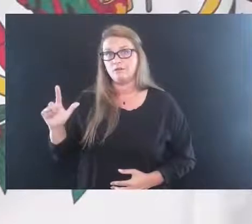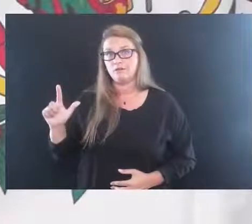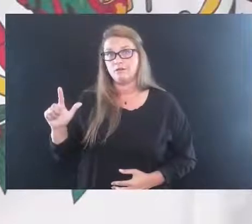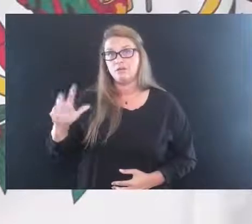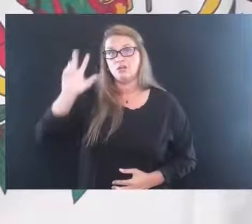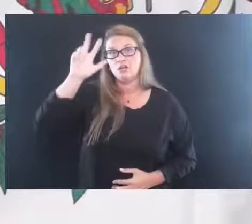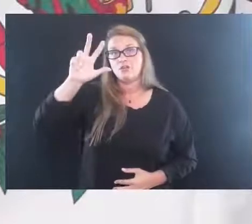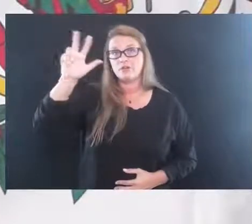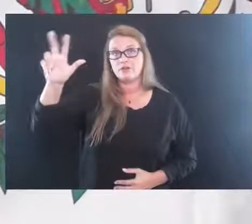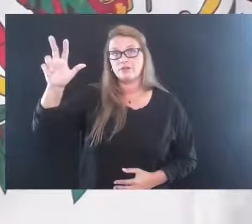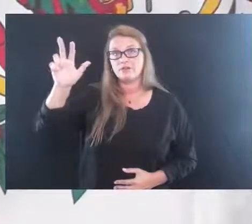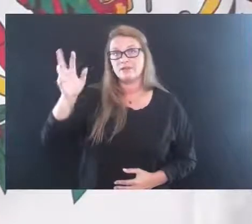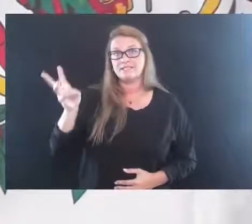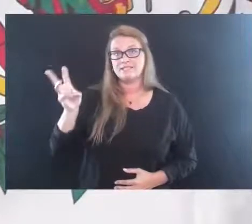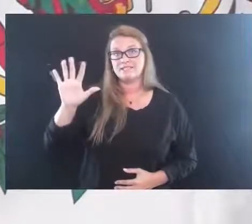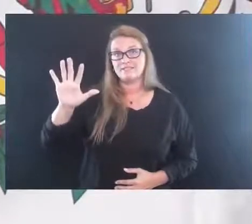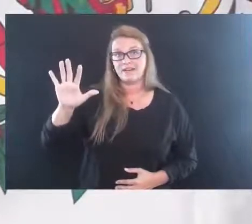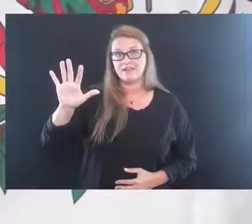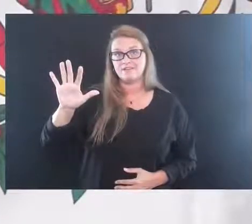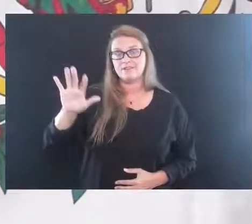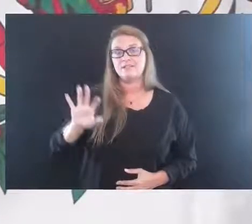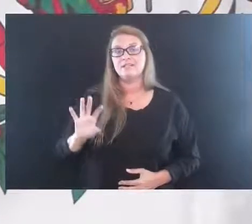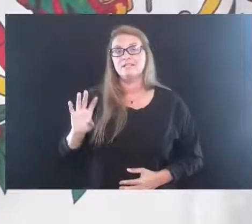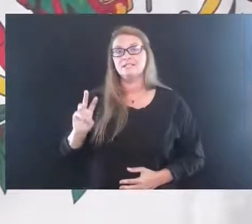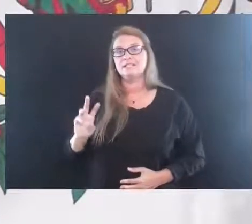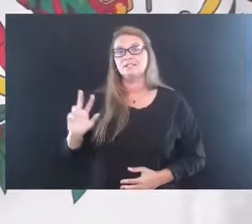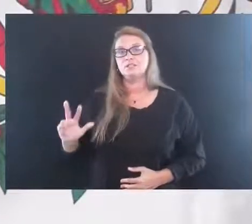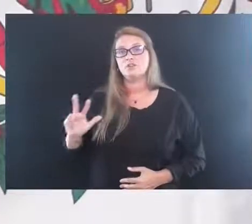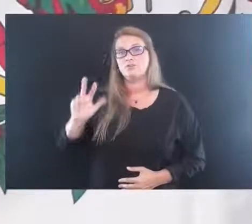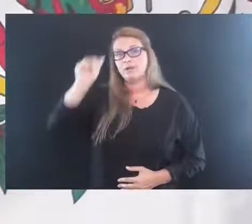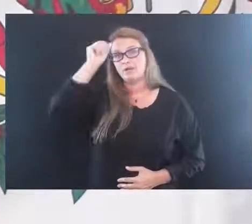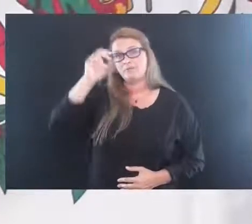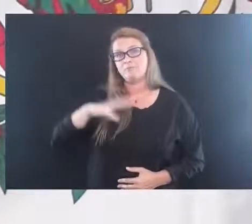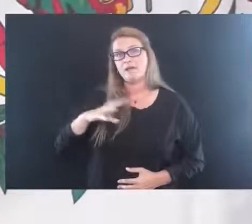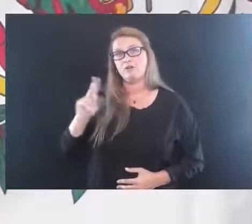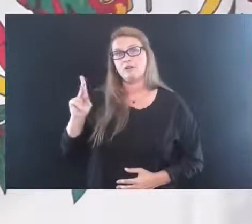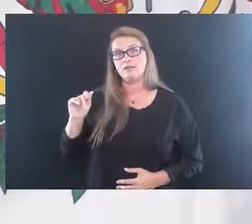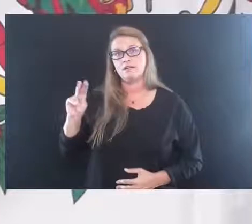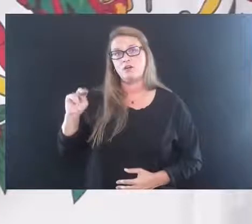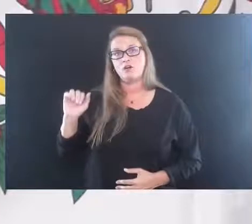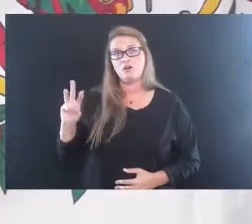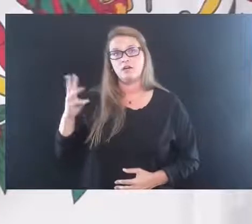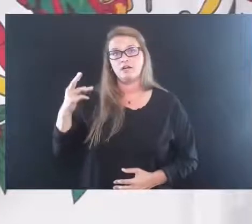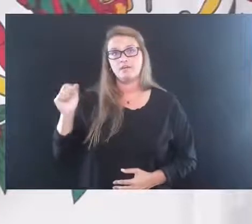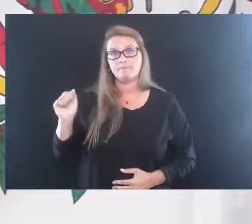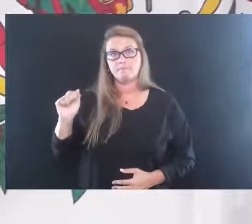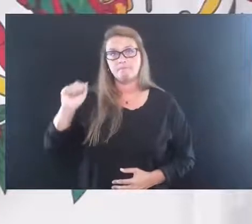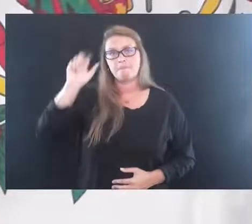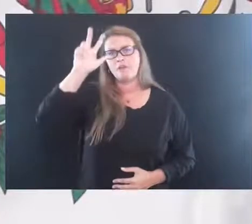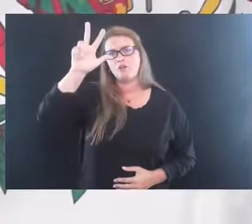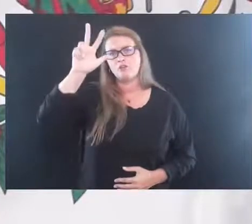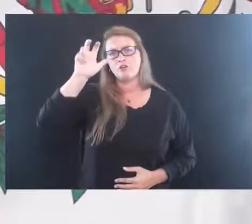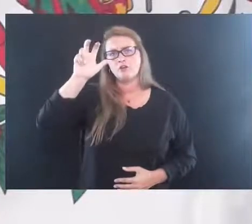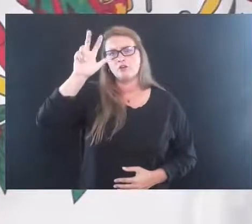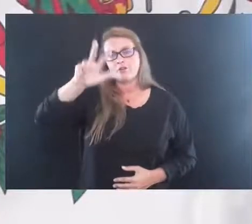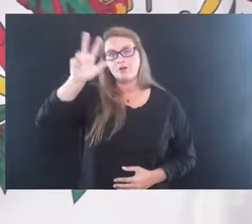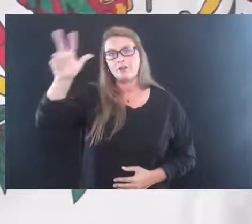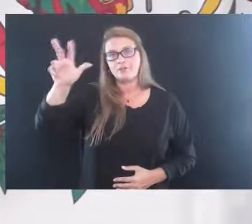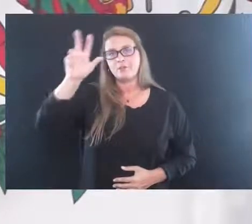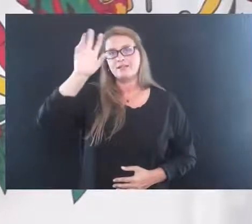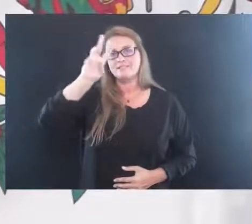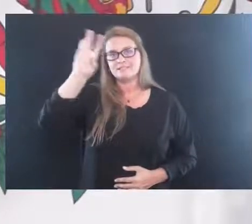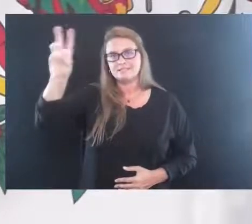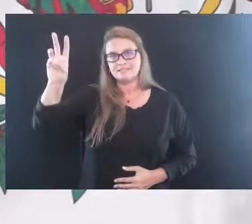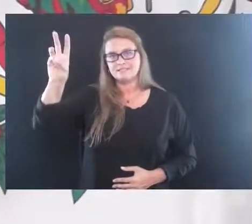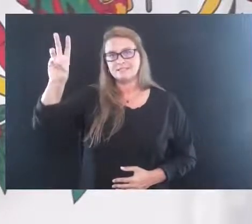The 3,365th death is a 63-year-old male from Kanawha County. The 3,366th